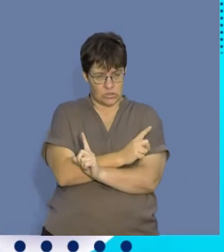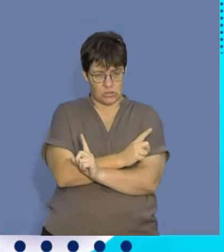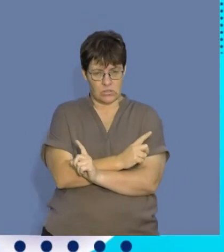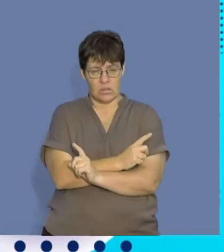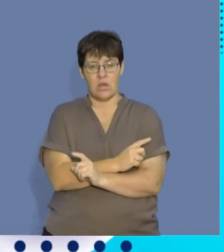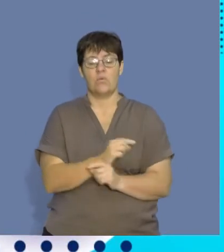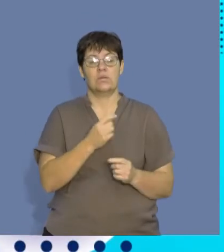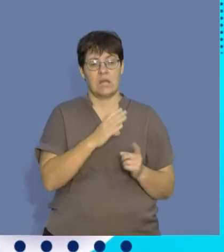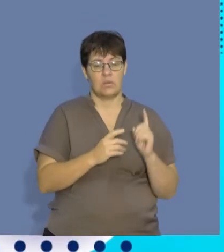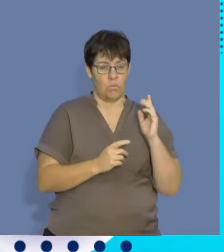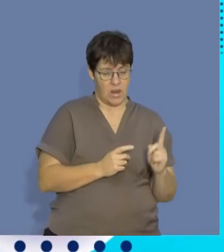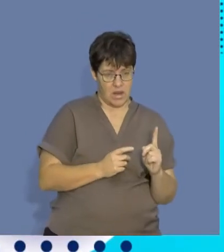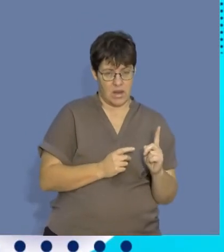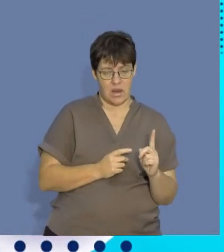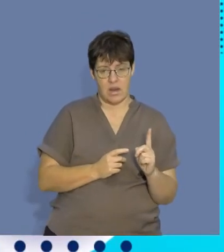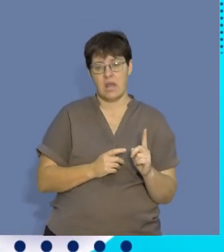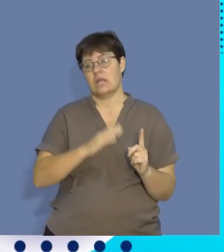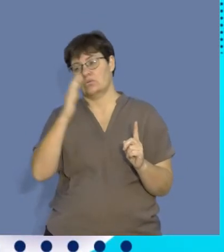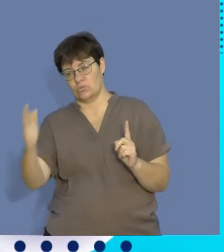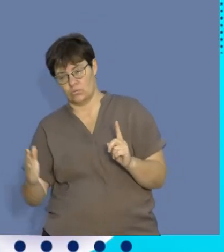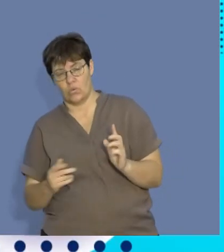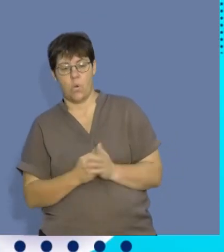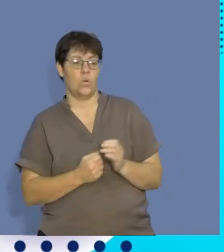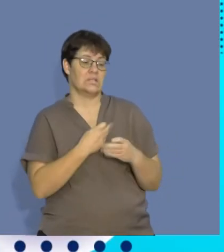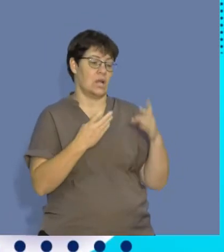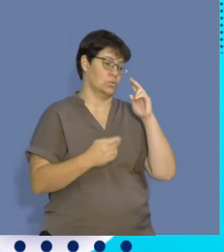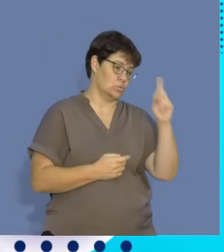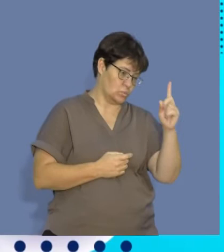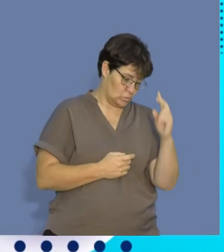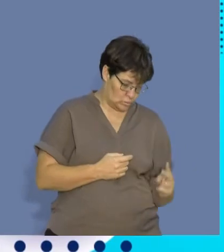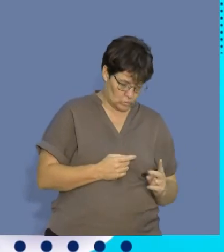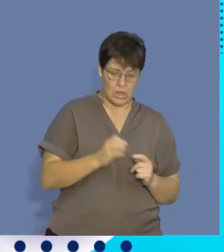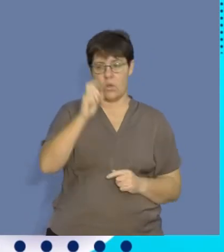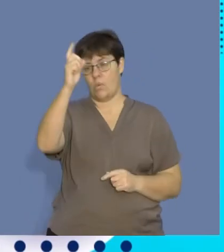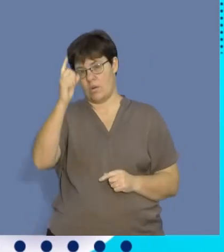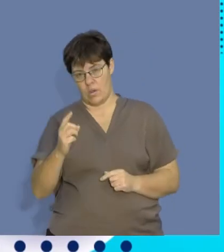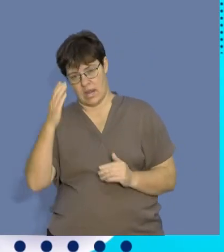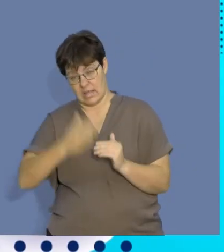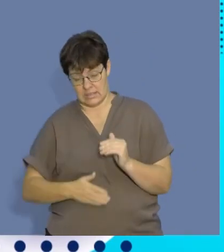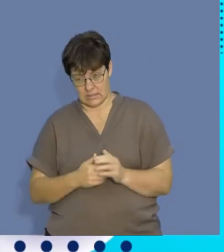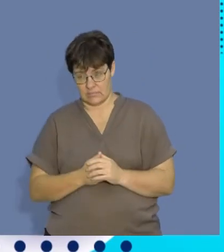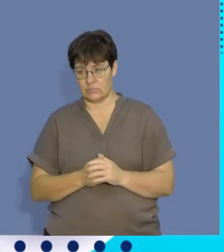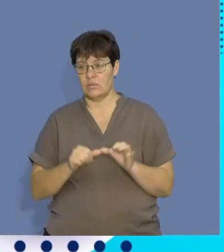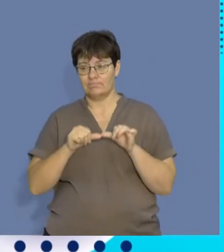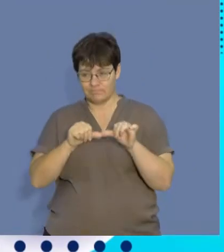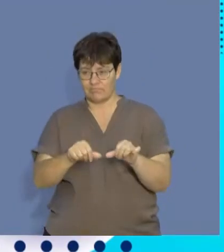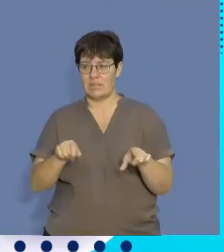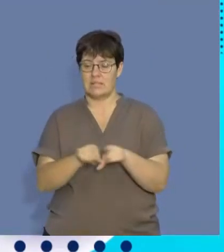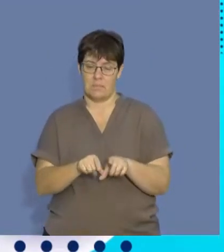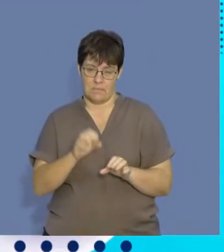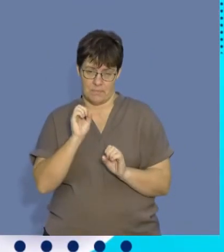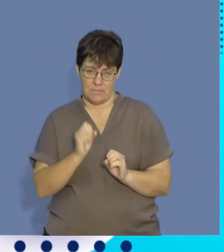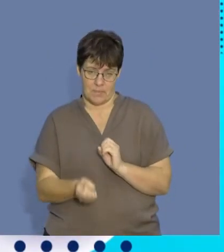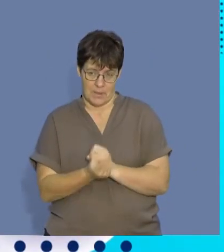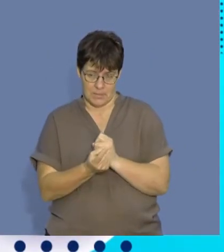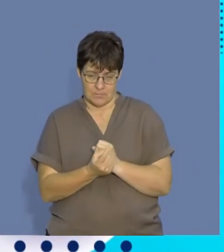around, you must start with the 1s and with the 2s, or start with the 2s and end with the 1s. So please try to make